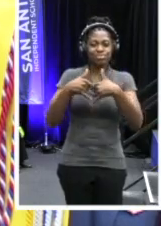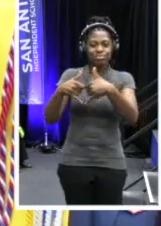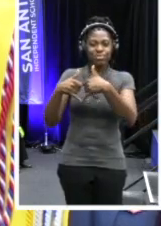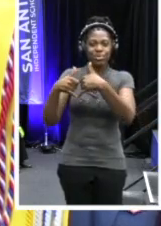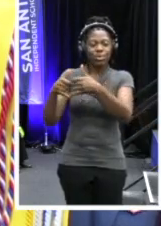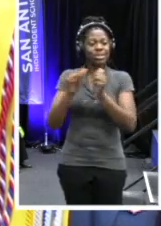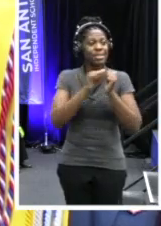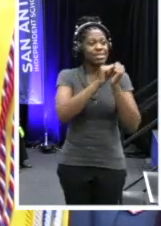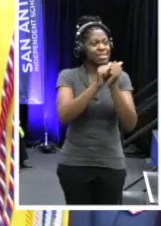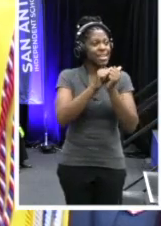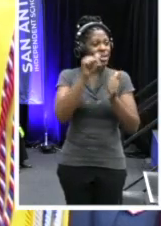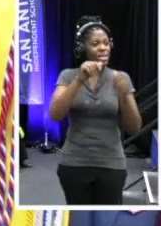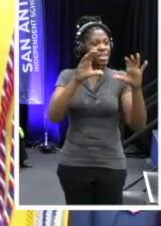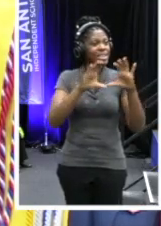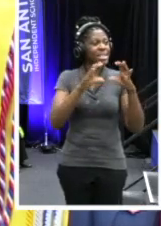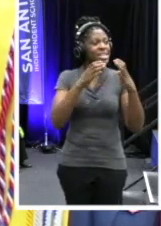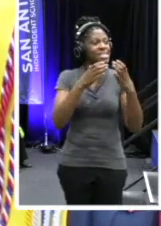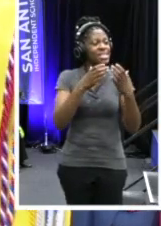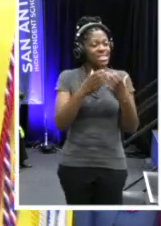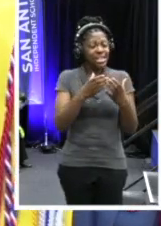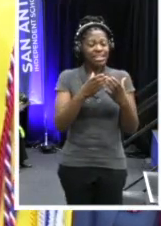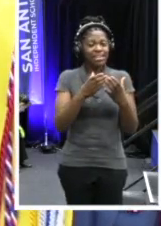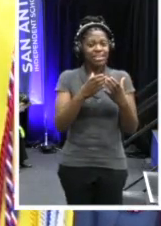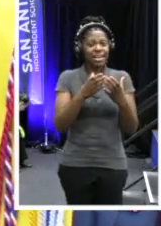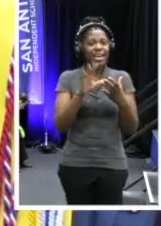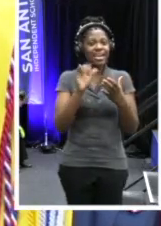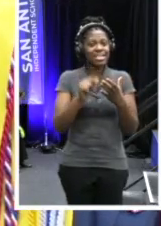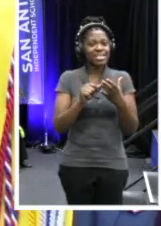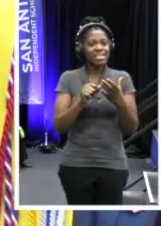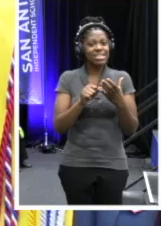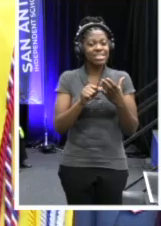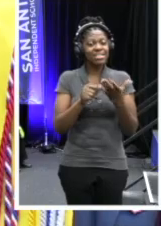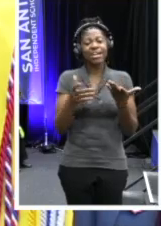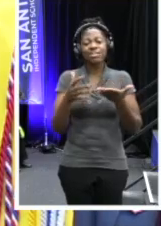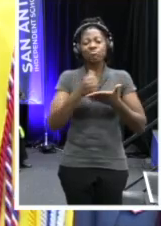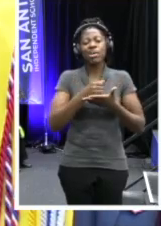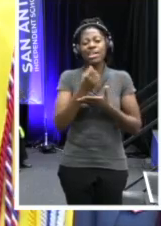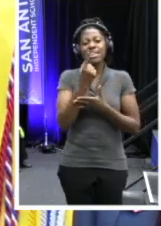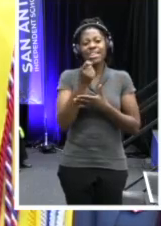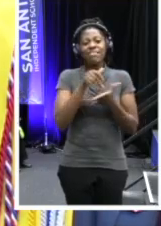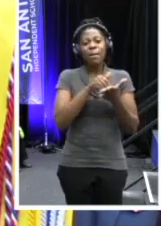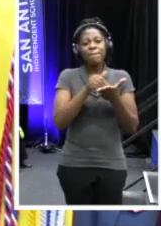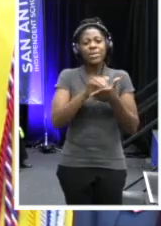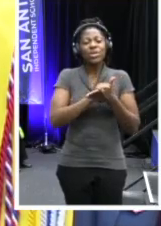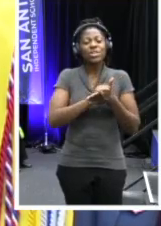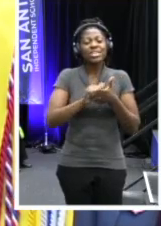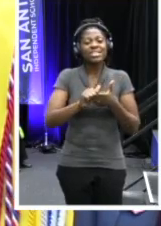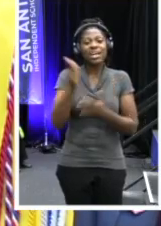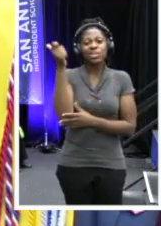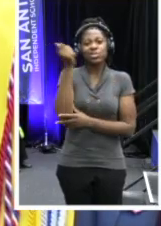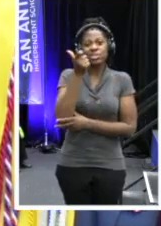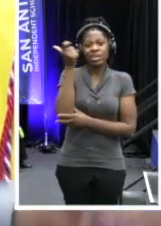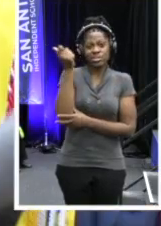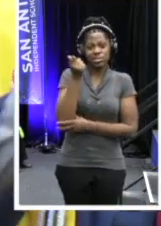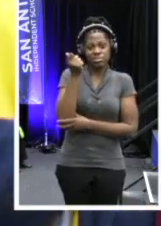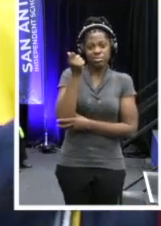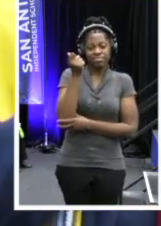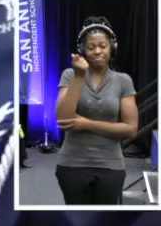of 2024 has produced $11 million in academic scholarships, with many more on the way.